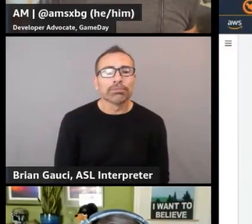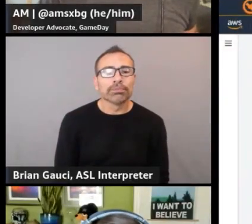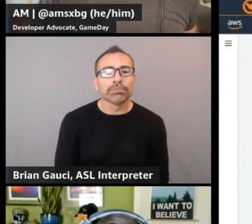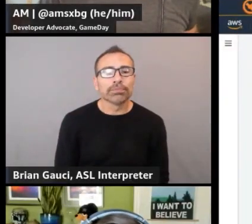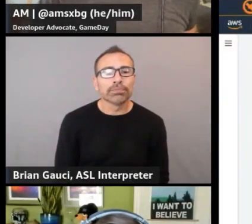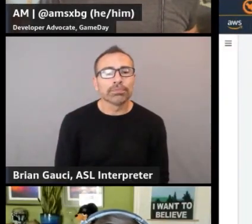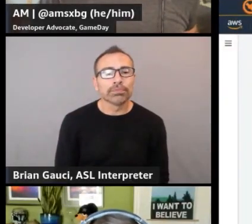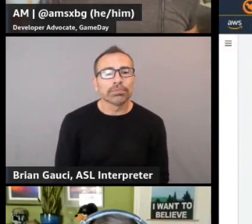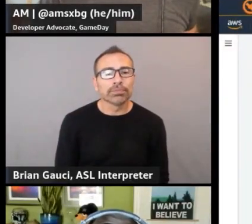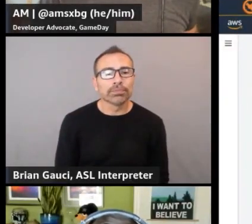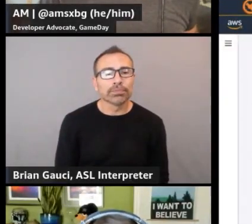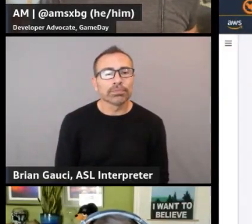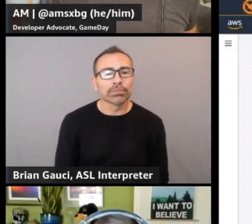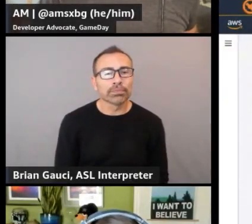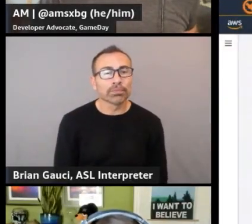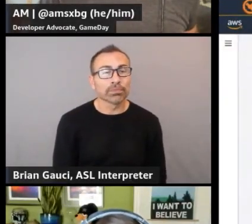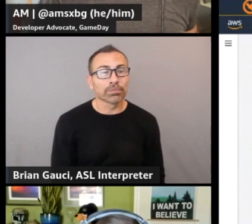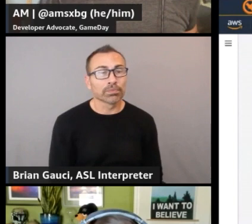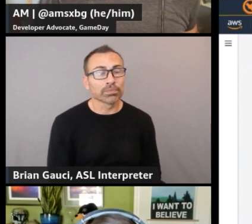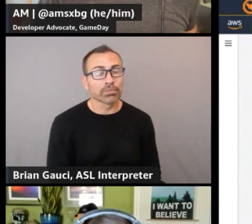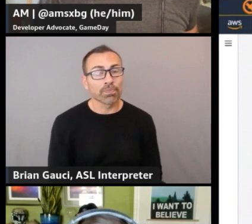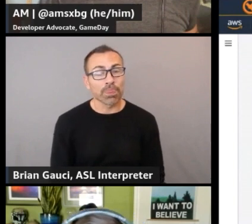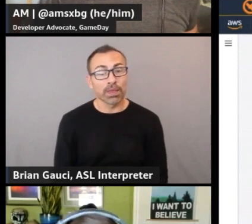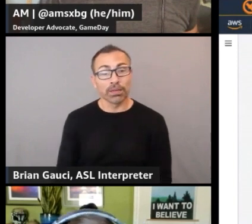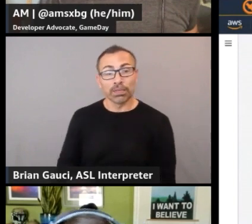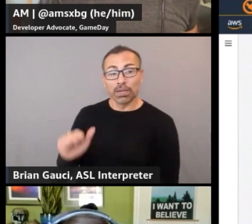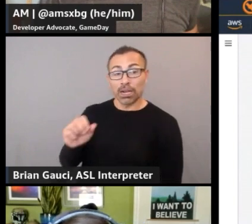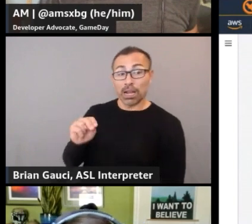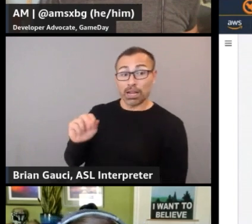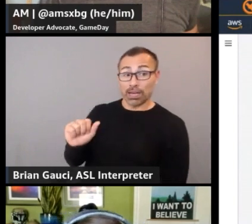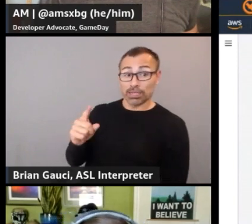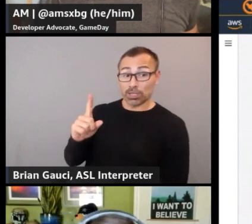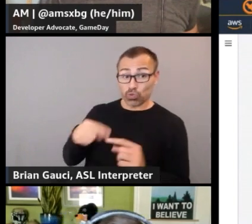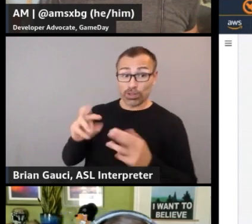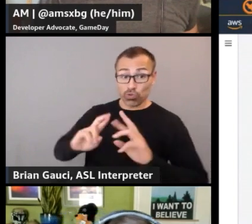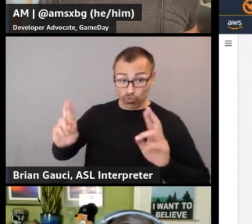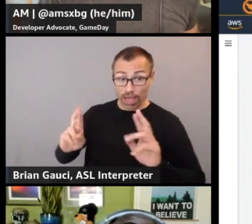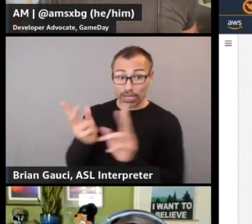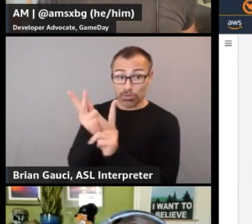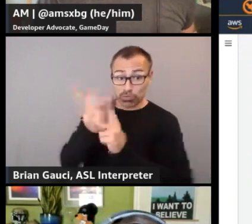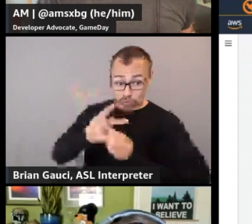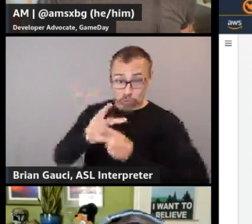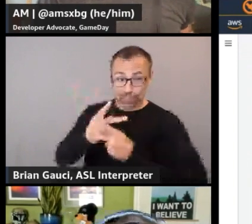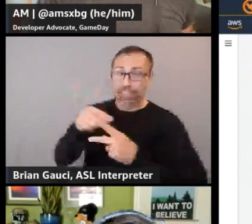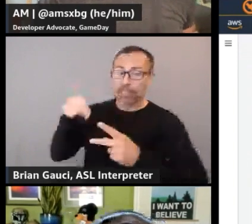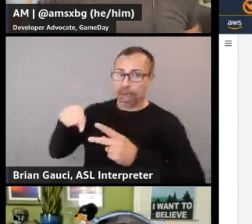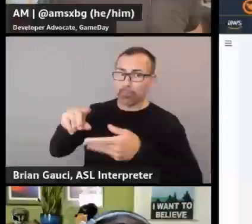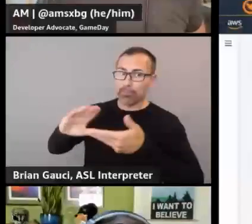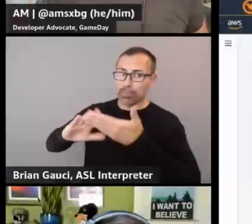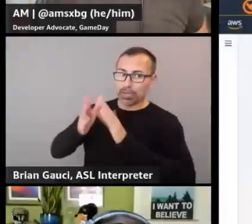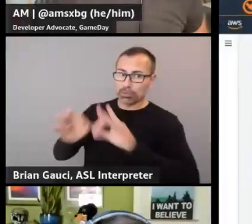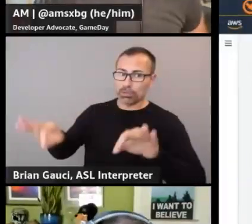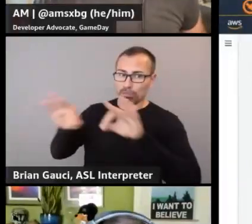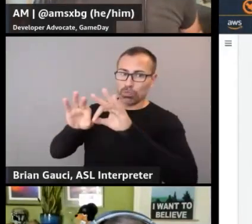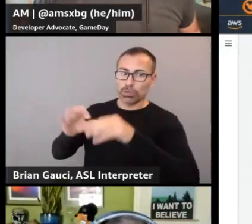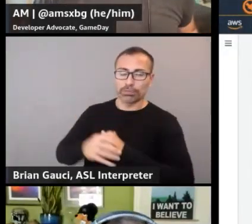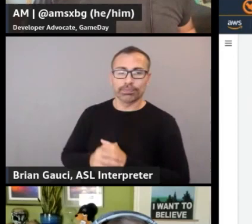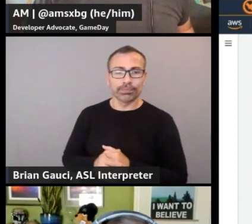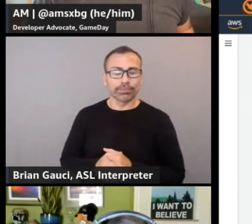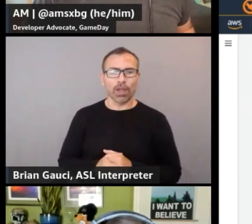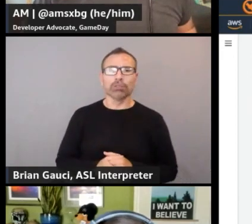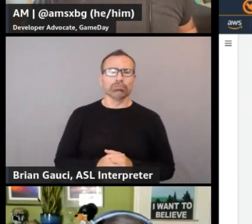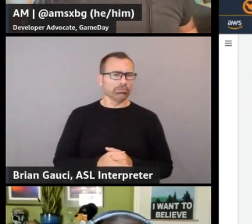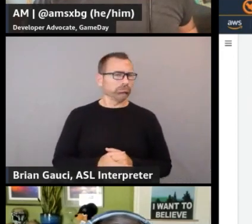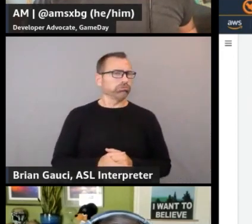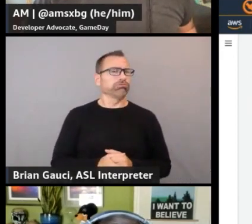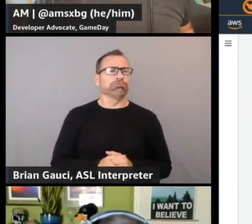And, definitely important for production once you're ready to go to prod with your databases. Yeah, absolutely, yes. I mean, once